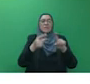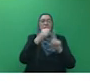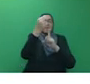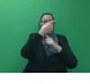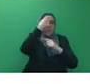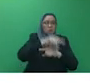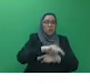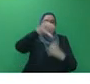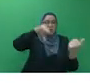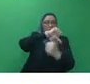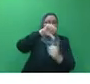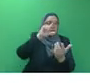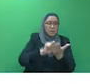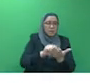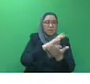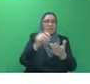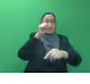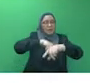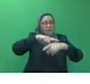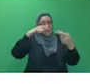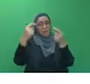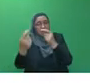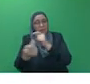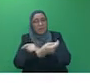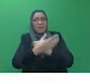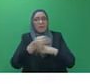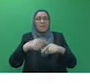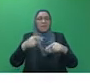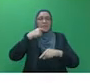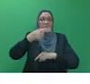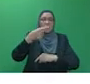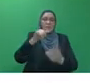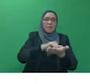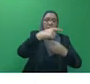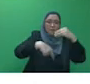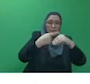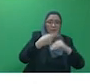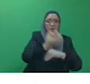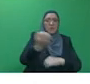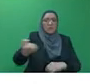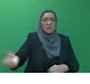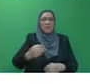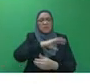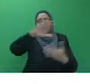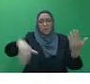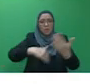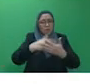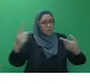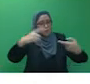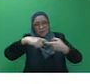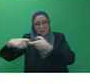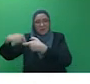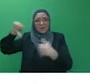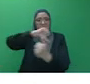social media analytics right down to the time of transmission and you mentioned some of this you talked about equipment but the whole